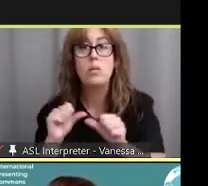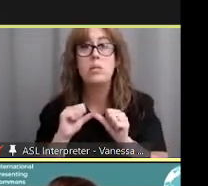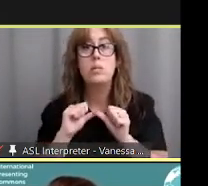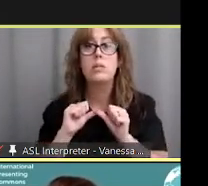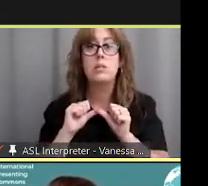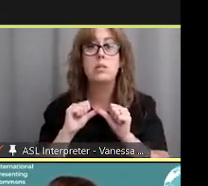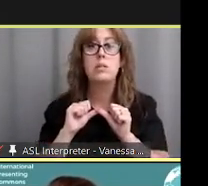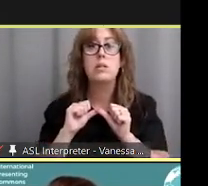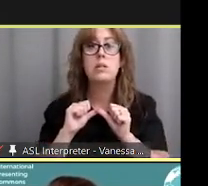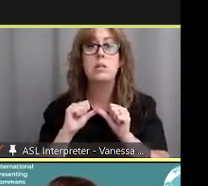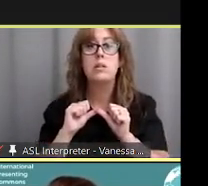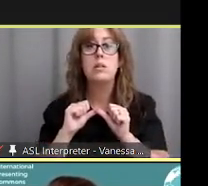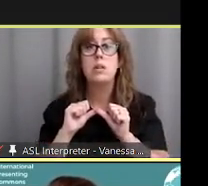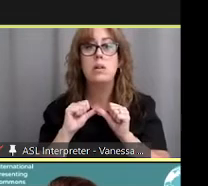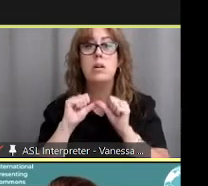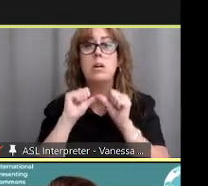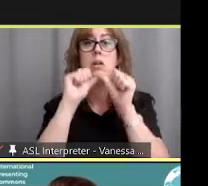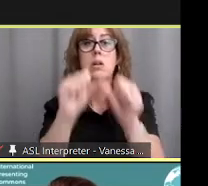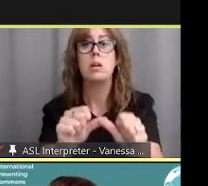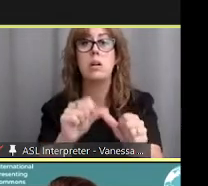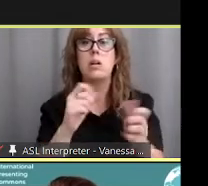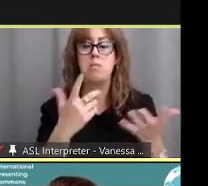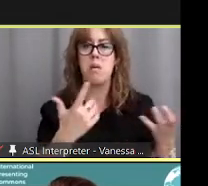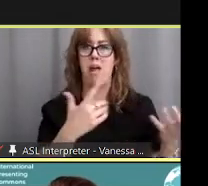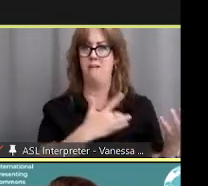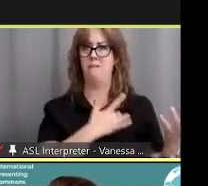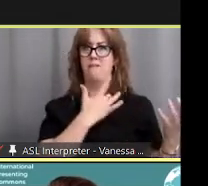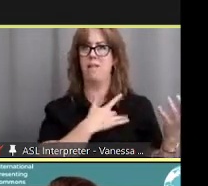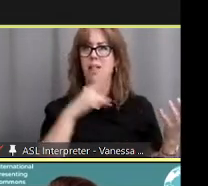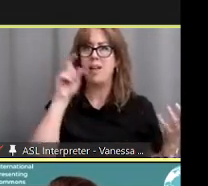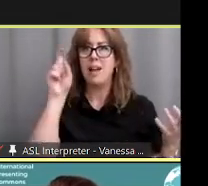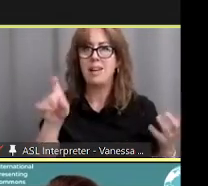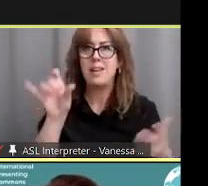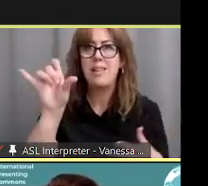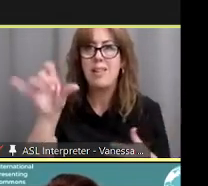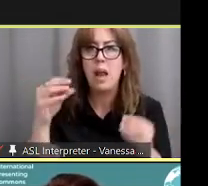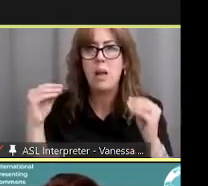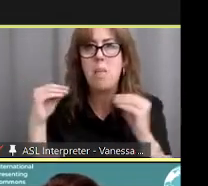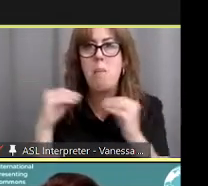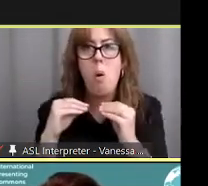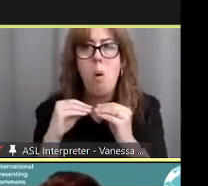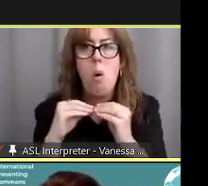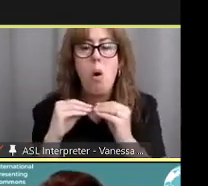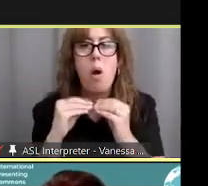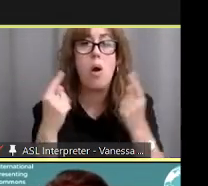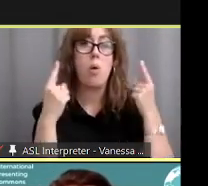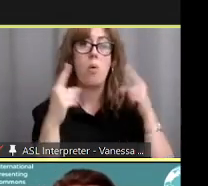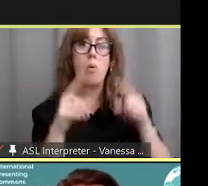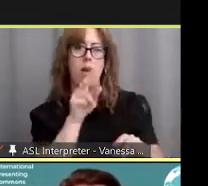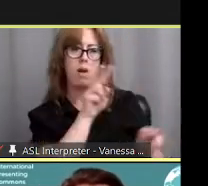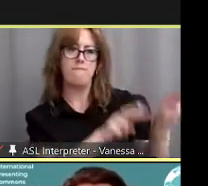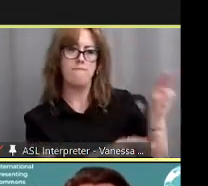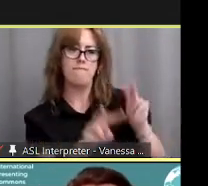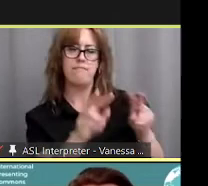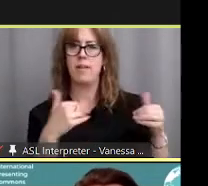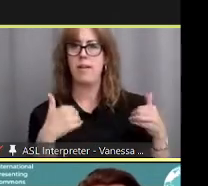I feel that this is what I need more. Mm. And when I look at the younger generations,